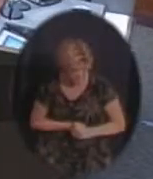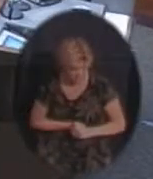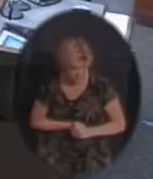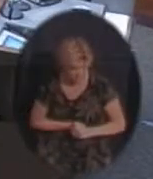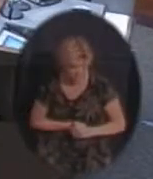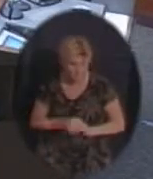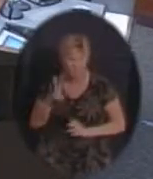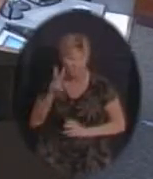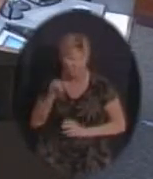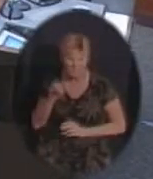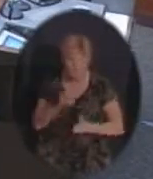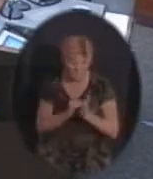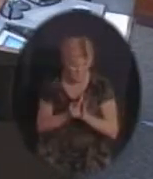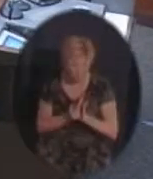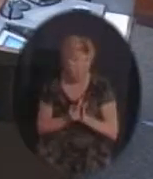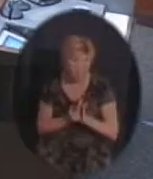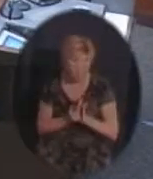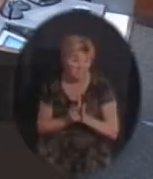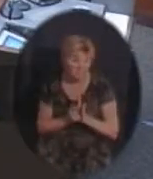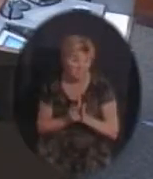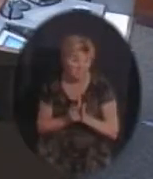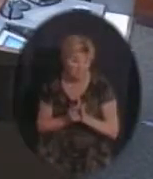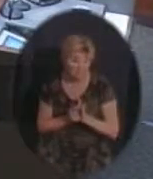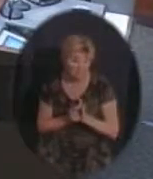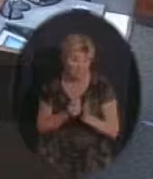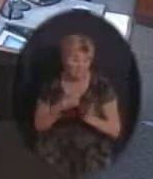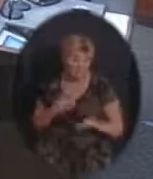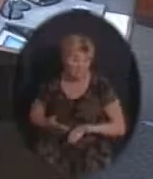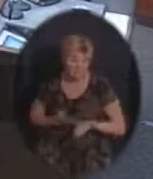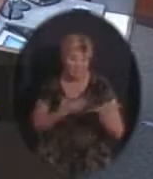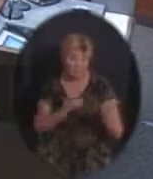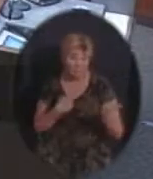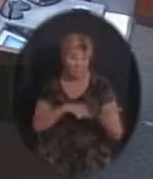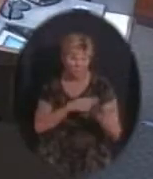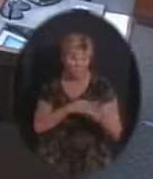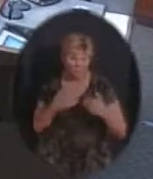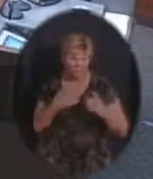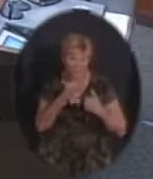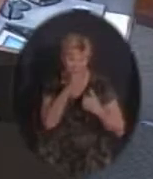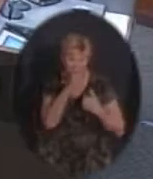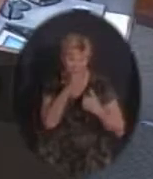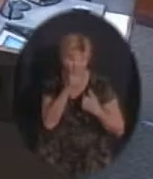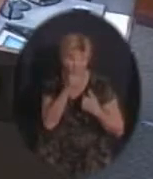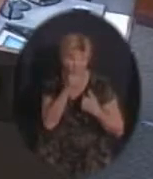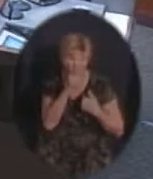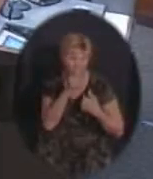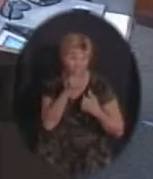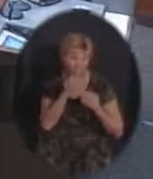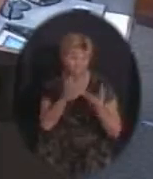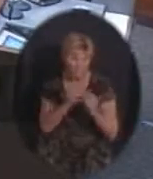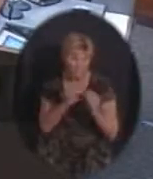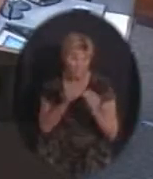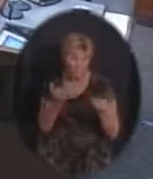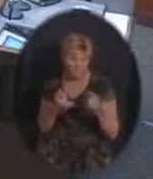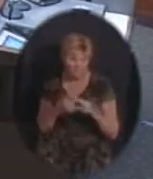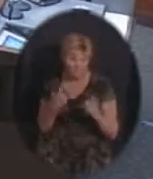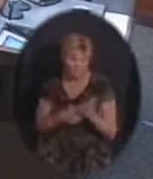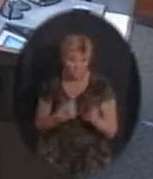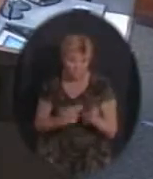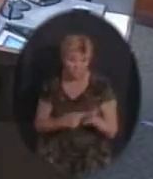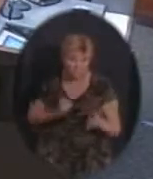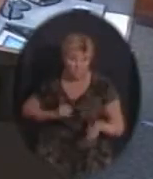Dr. Drummond, I would move to recess to executive session to discuss personnel matters of non-elected personnel to protect the privacy interests of the individual to be